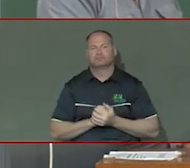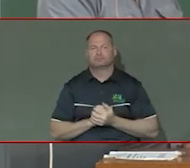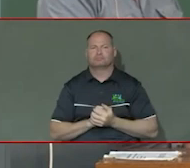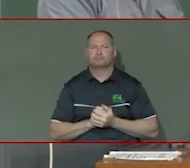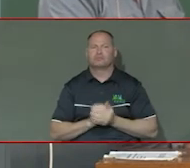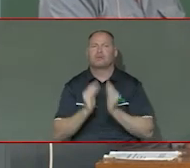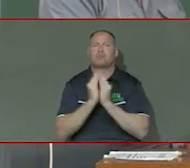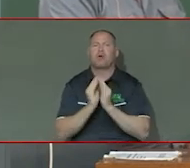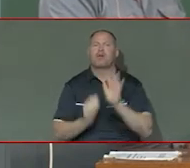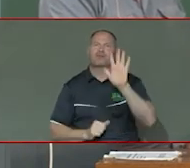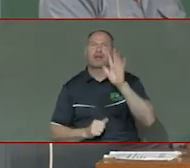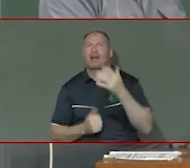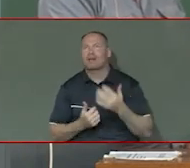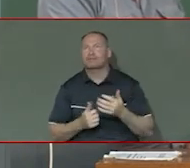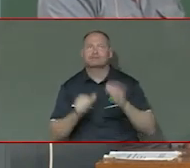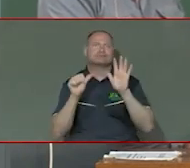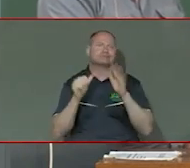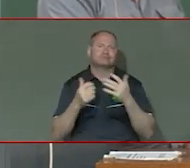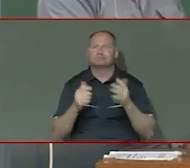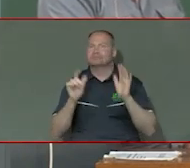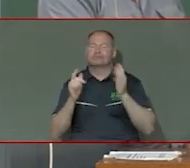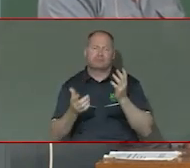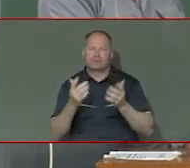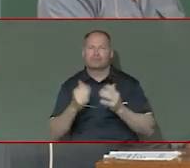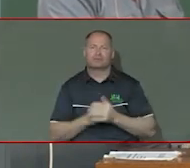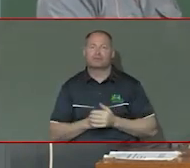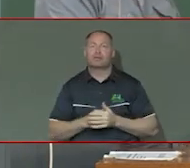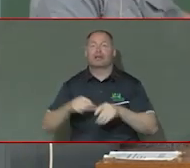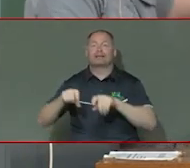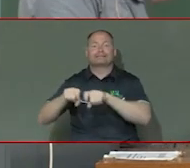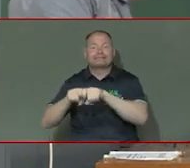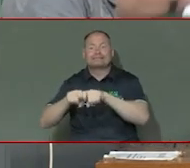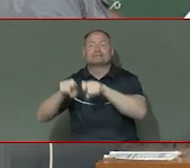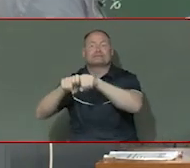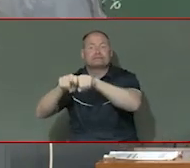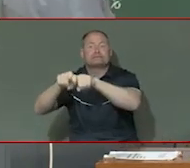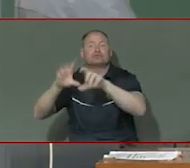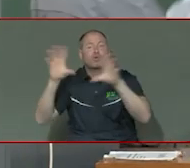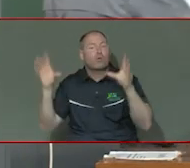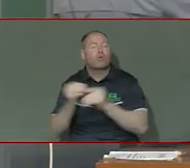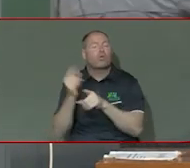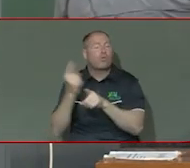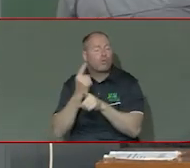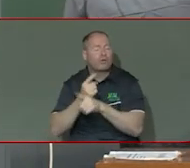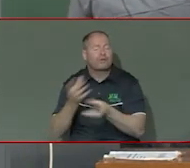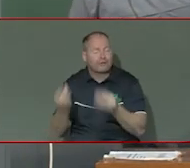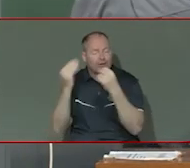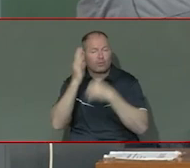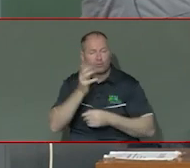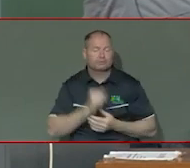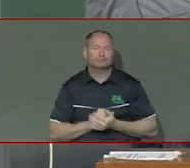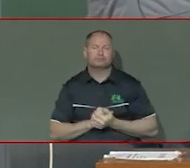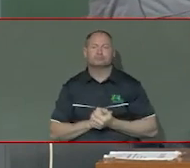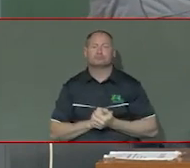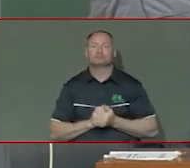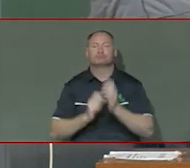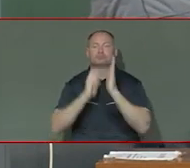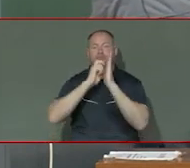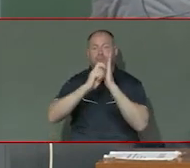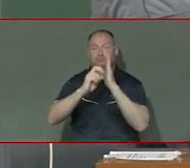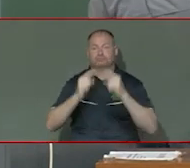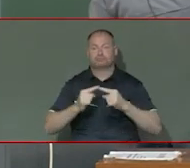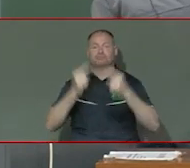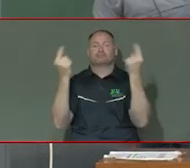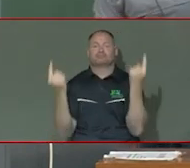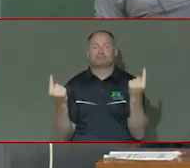now on until November, including November. All right, have a look. The exception to the rule is,